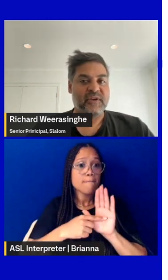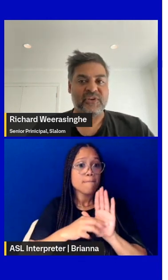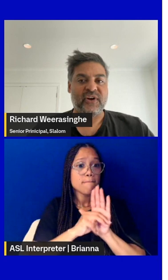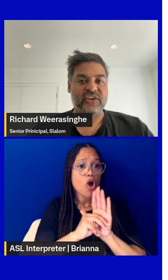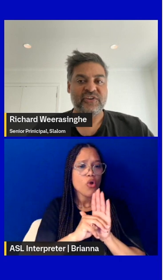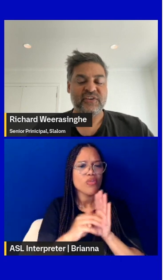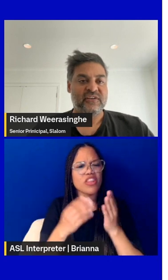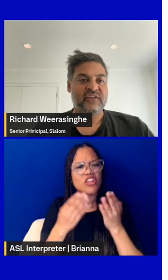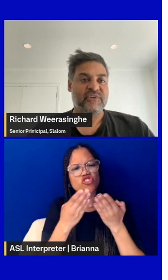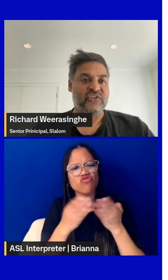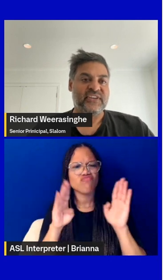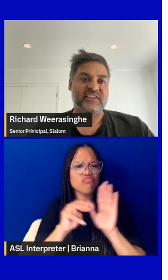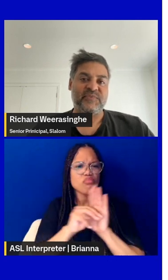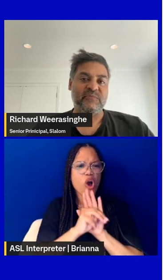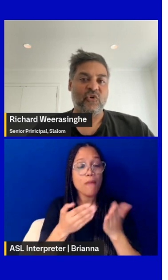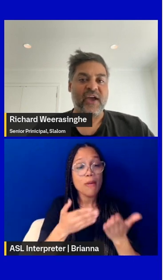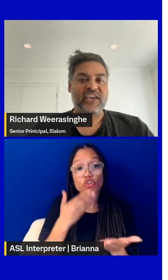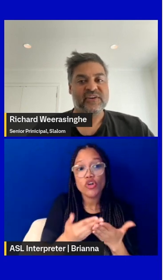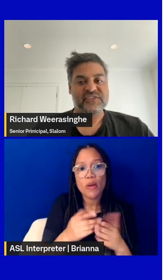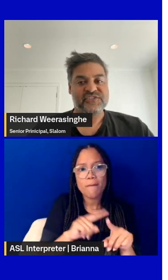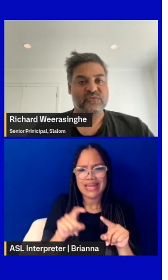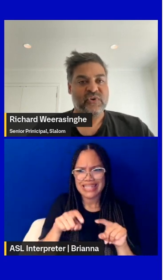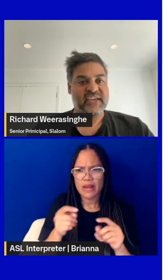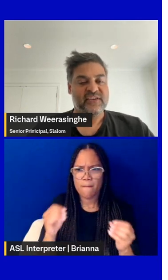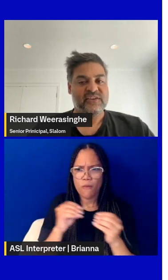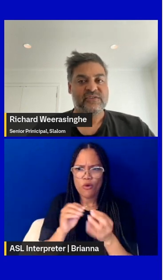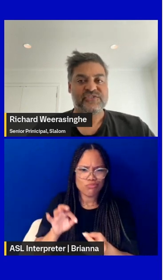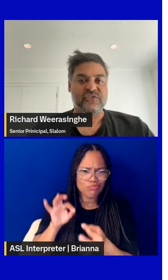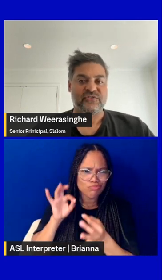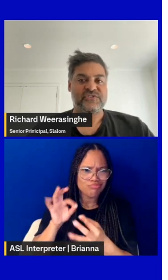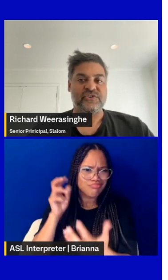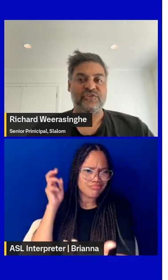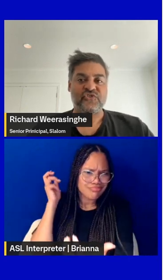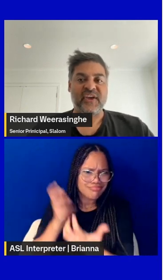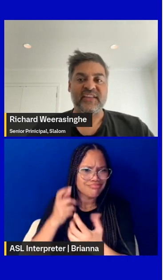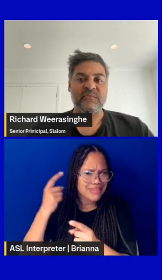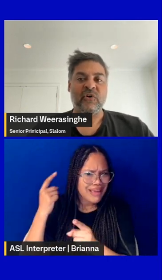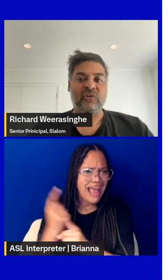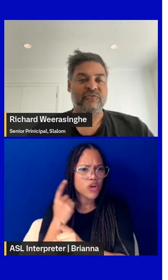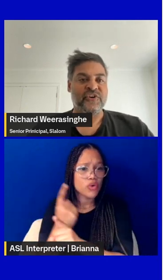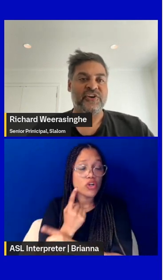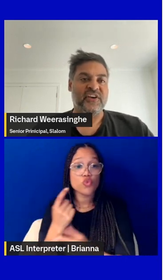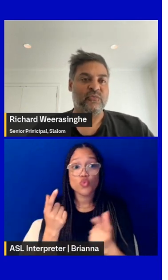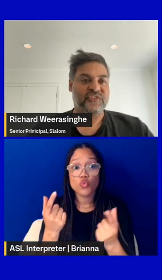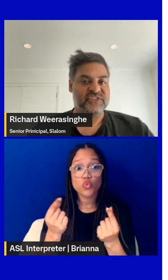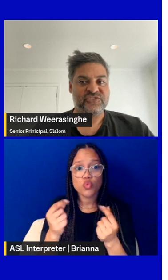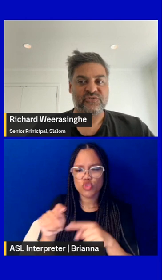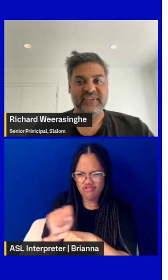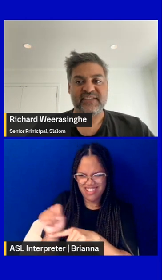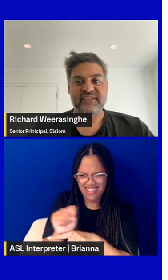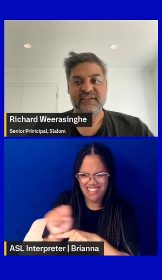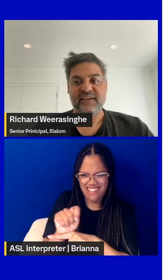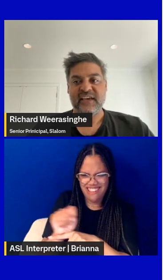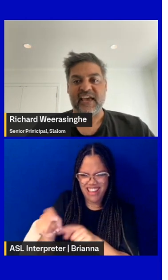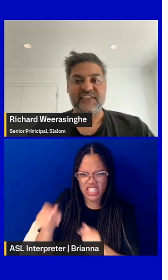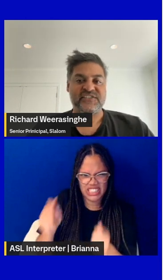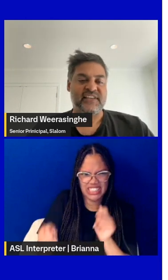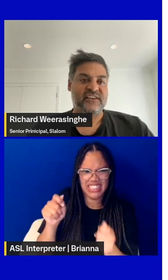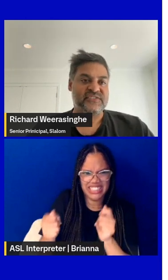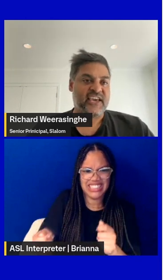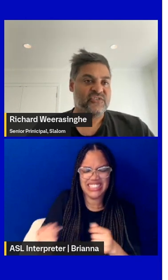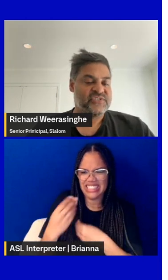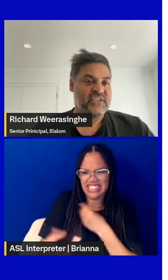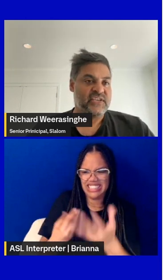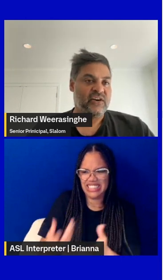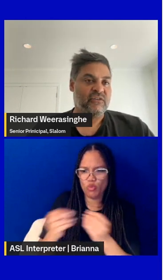model might be quite good, but you need it to be more accurate in a certain way. So you train the model further with additional data, and this